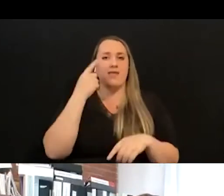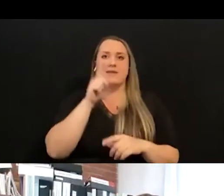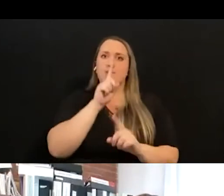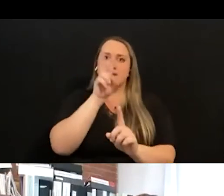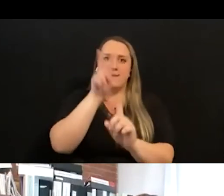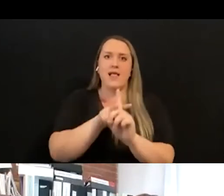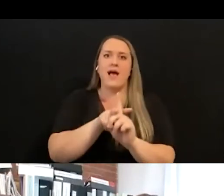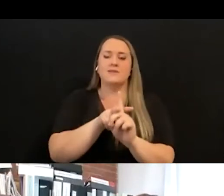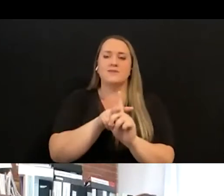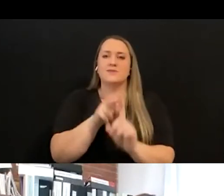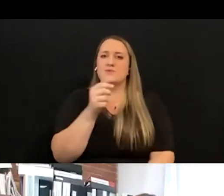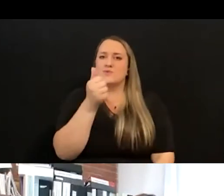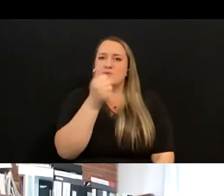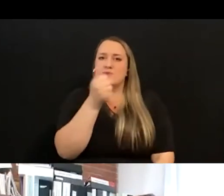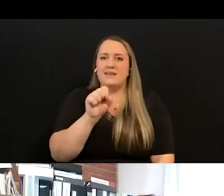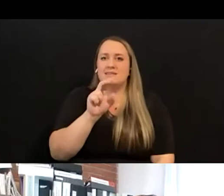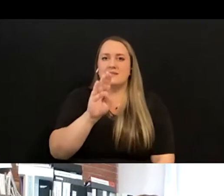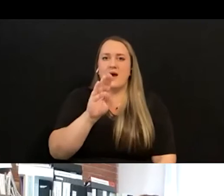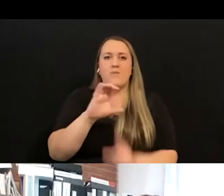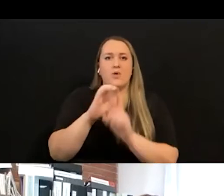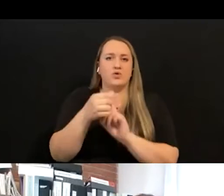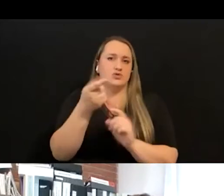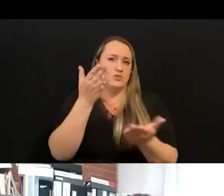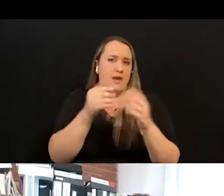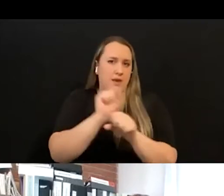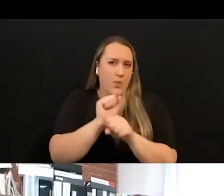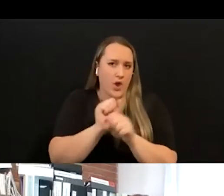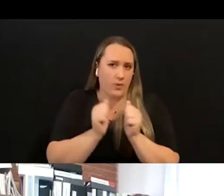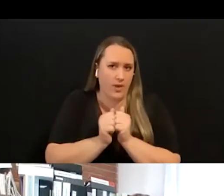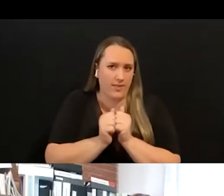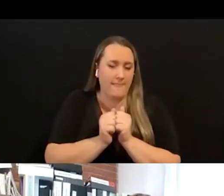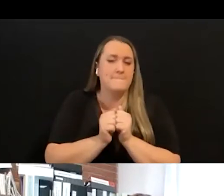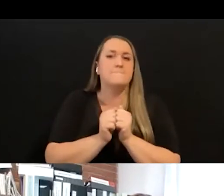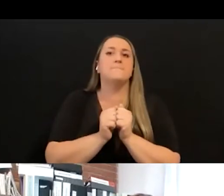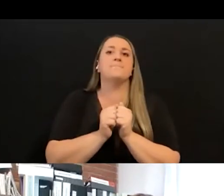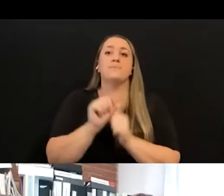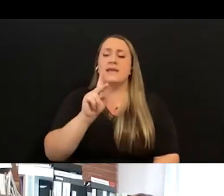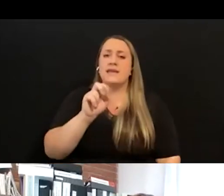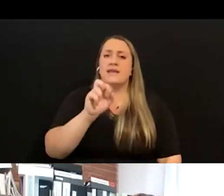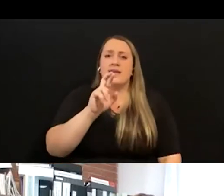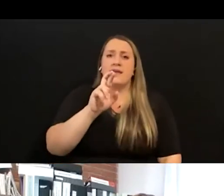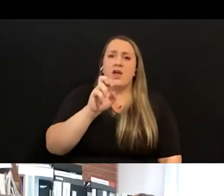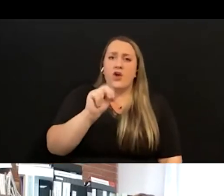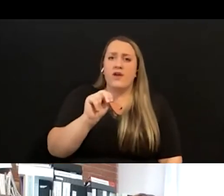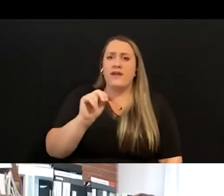to any subculture that you might be working with. And Karen and Fran